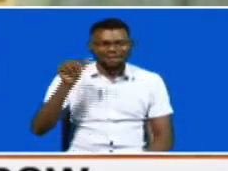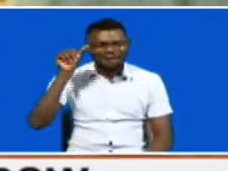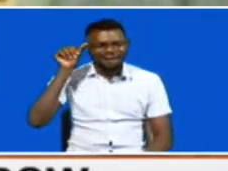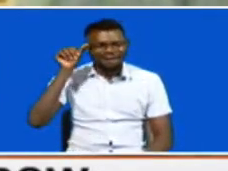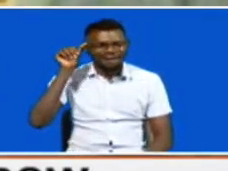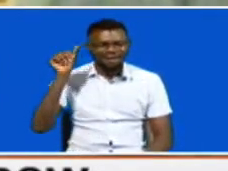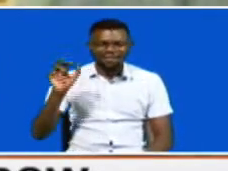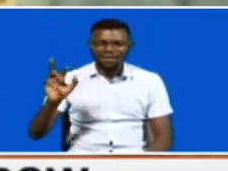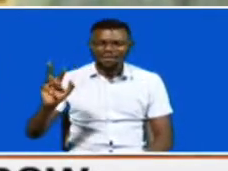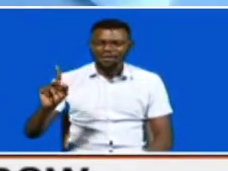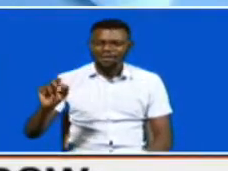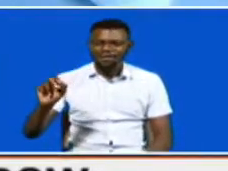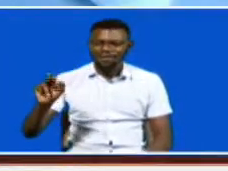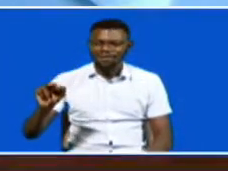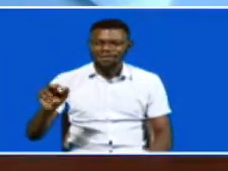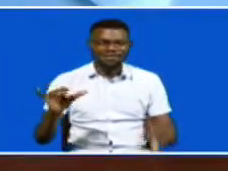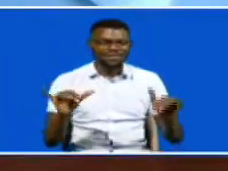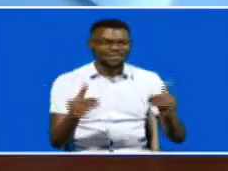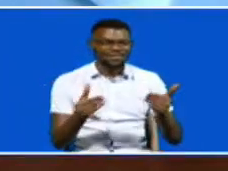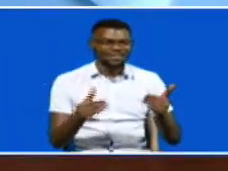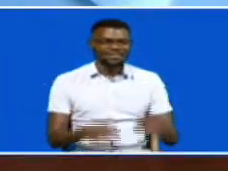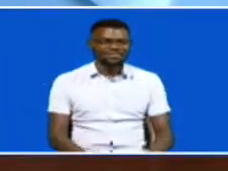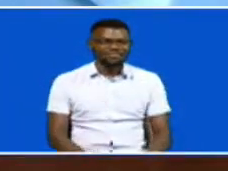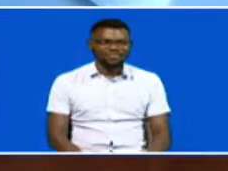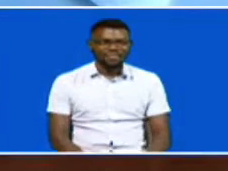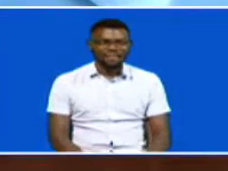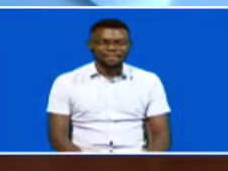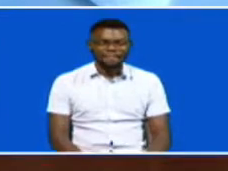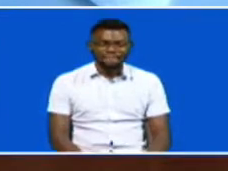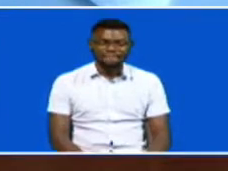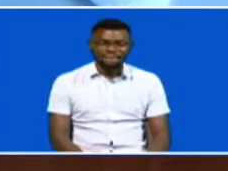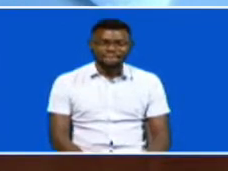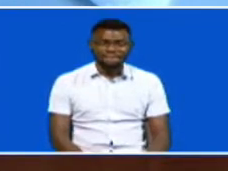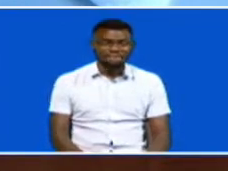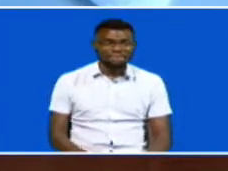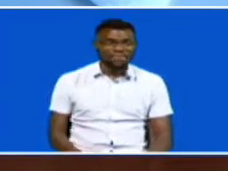KTN News. Well, the community has laid the marker. It's now